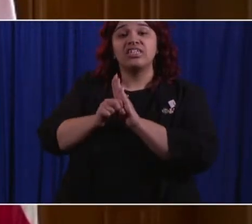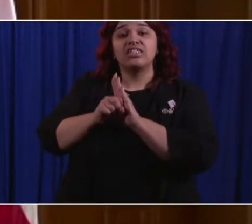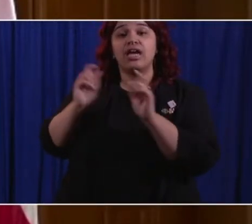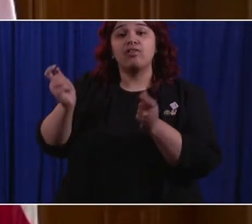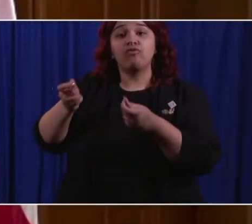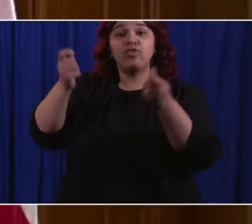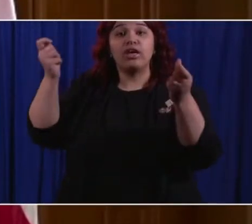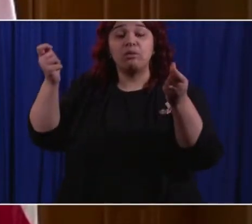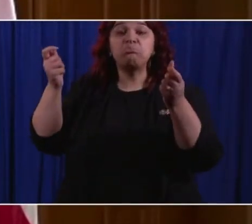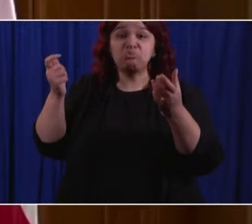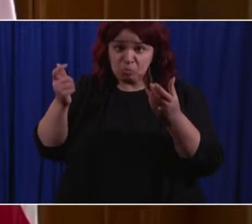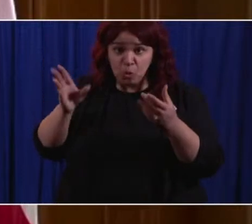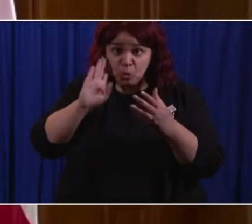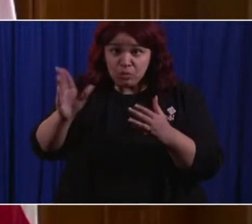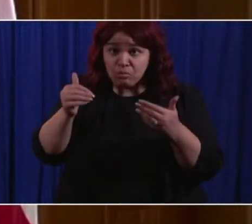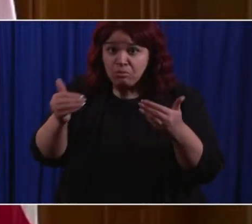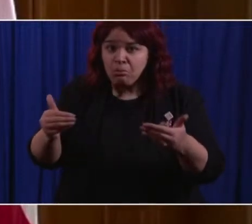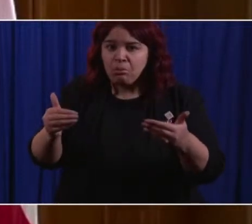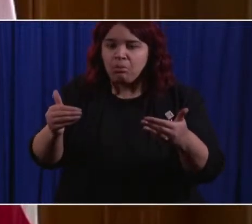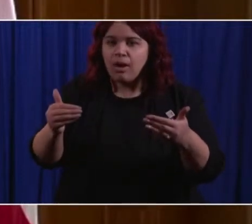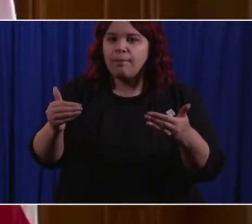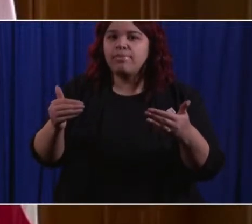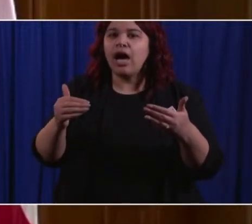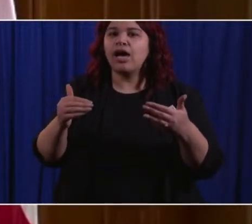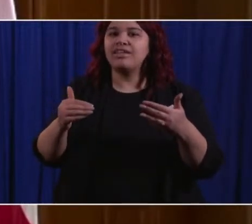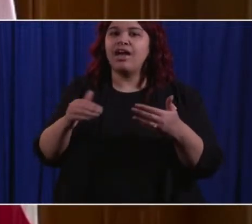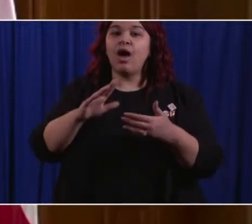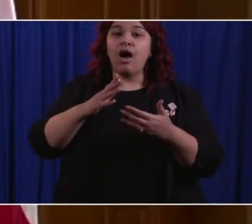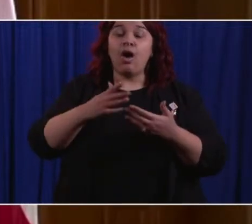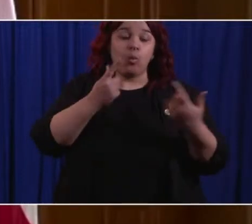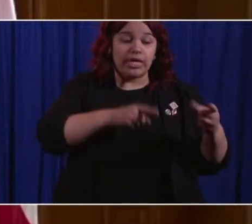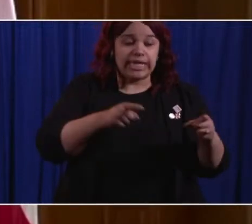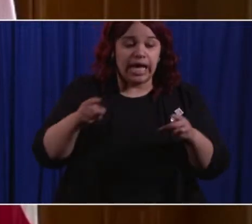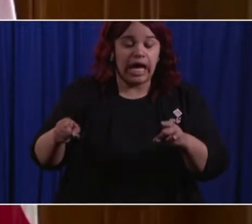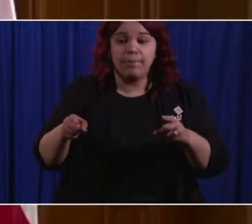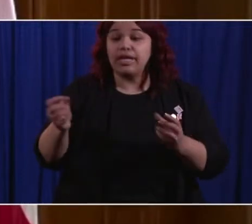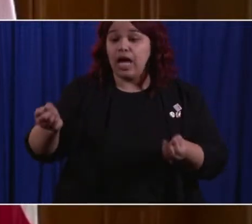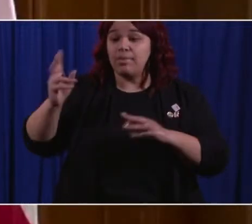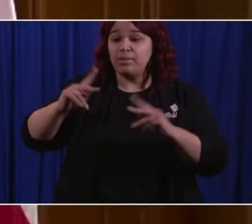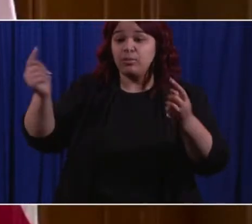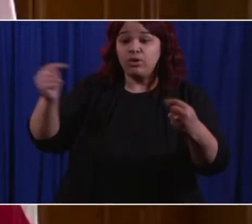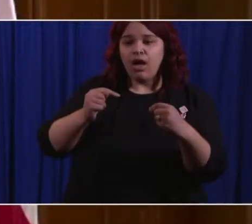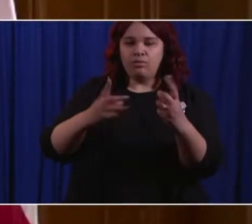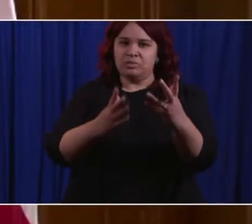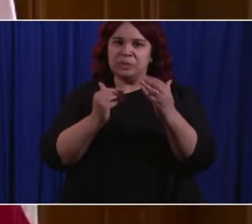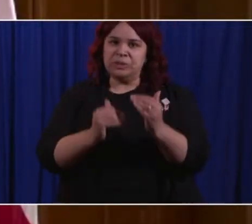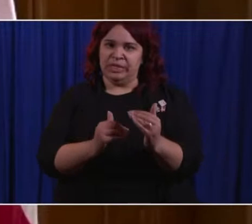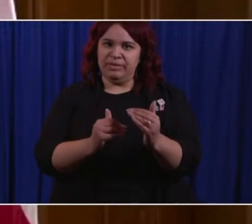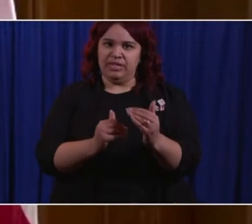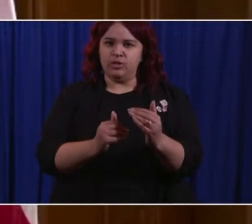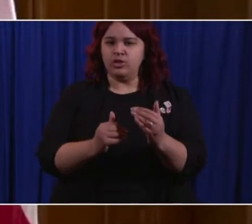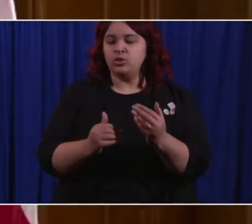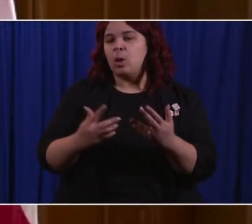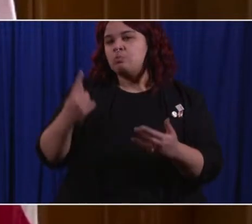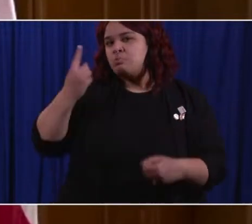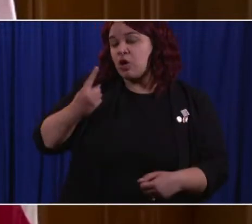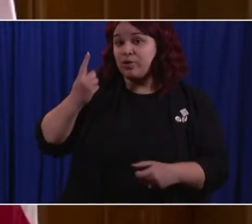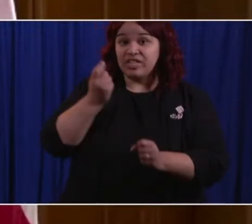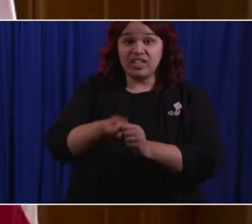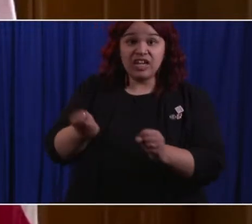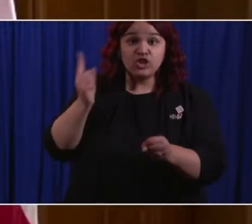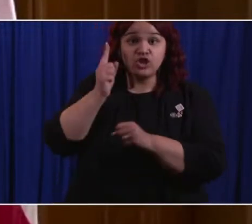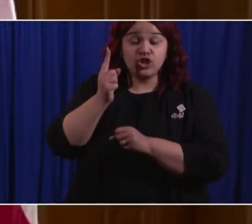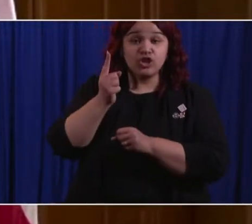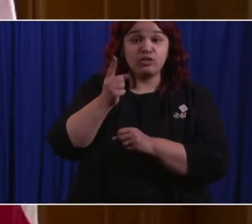limited basis, do you think there should be additional funding for it next year? And what do you think this will mean